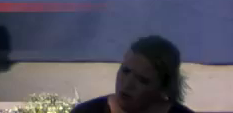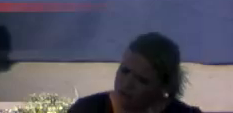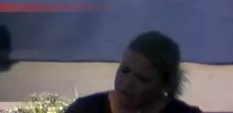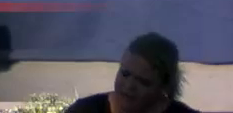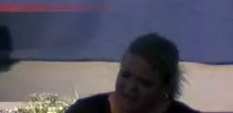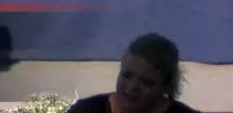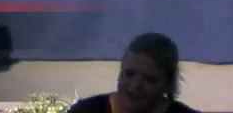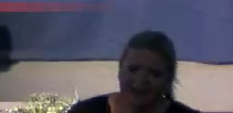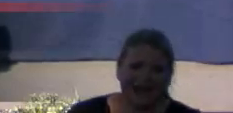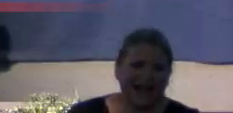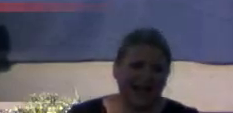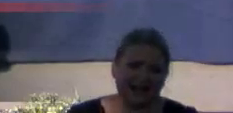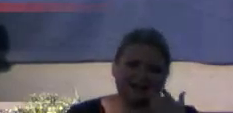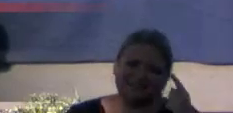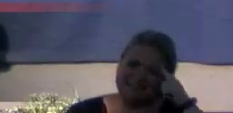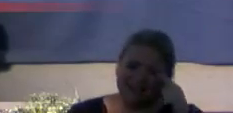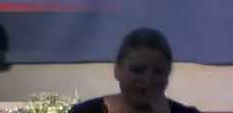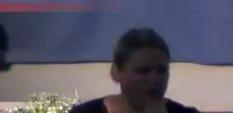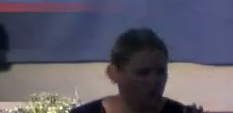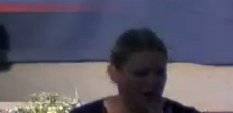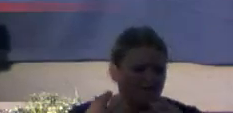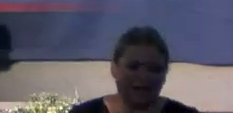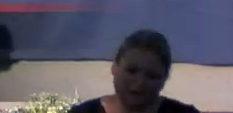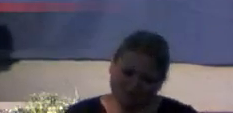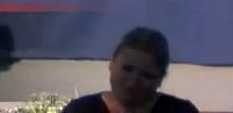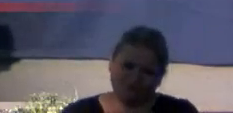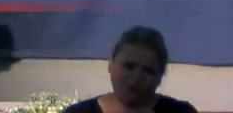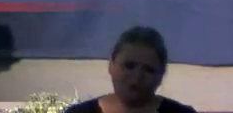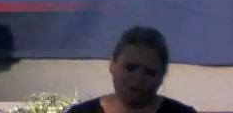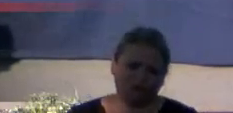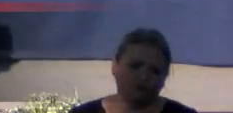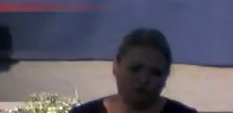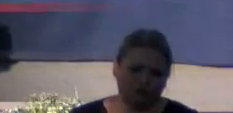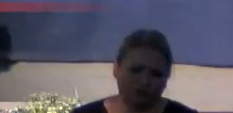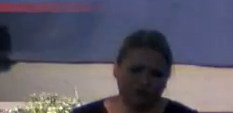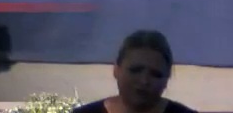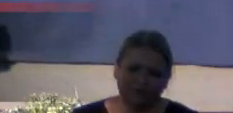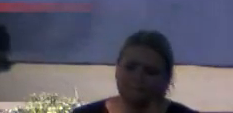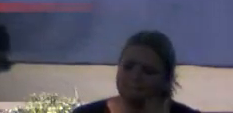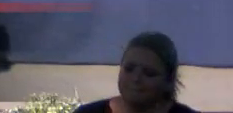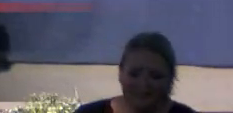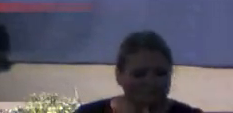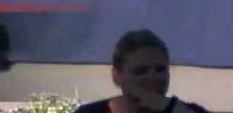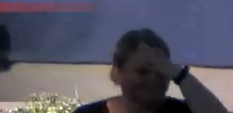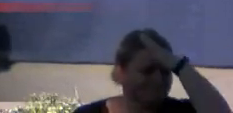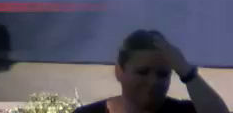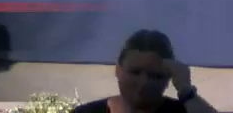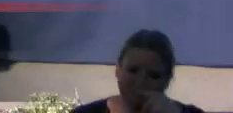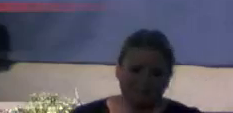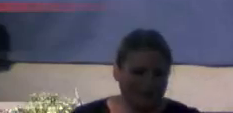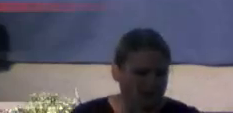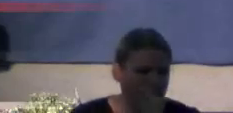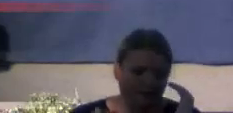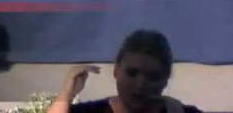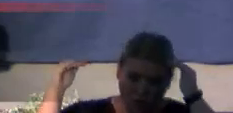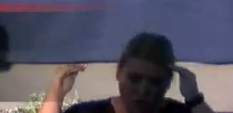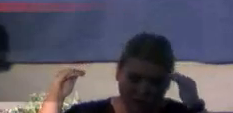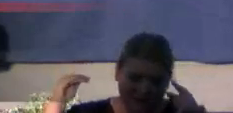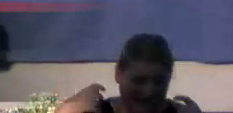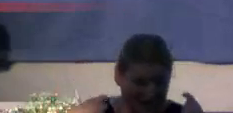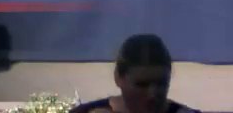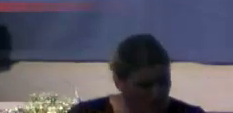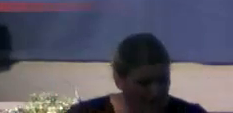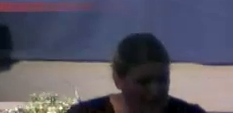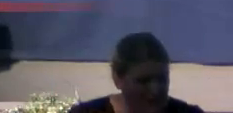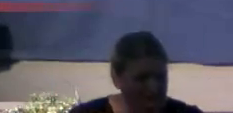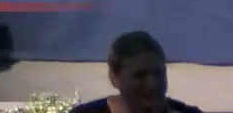I imagine yours has done the same for you. Throughout life, they told us to be and taught us to be adults. What they tried to but never